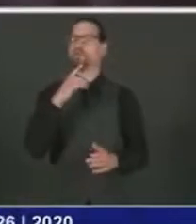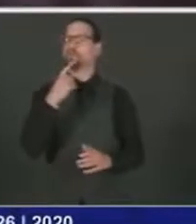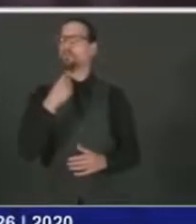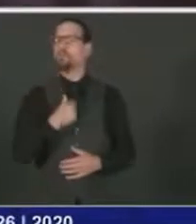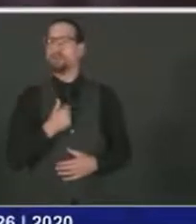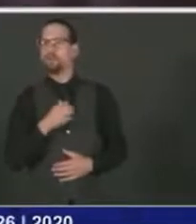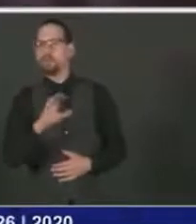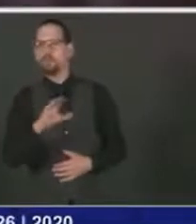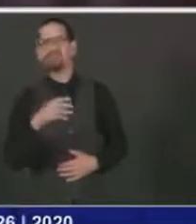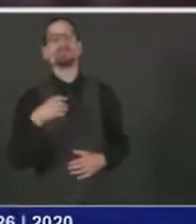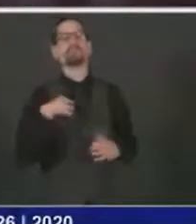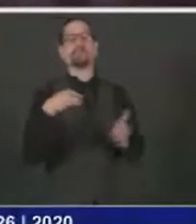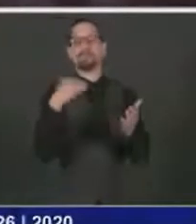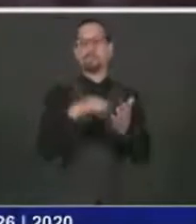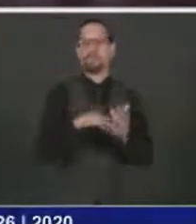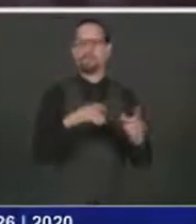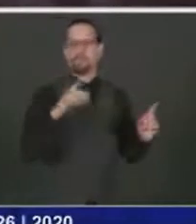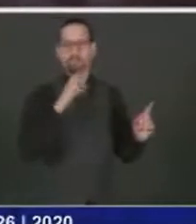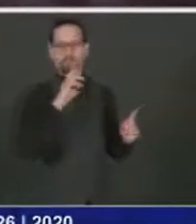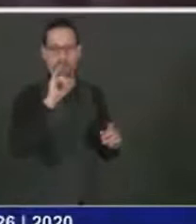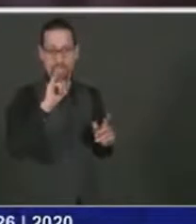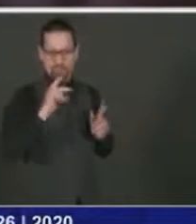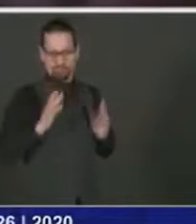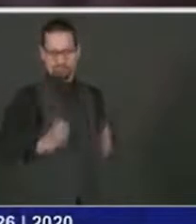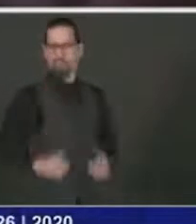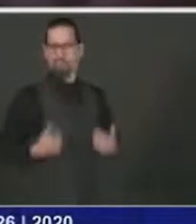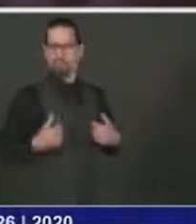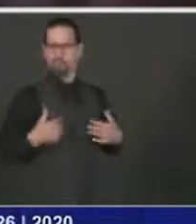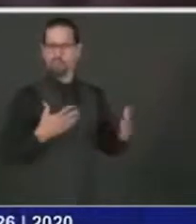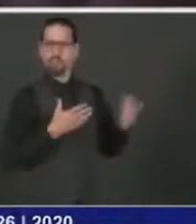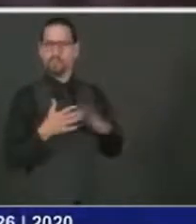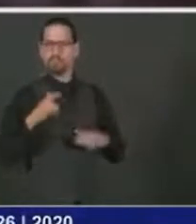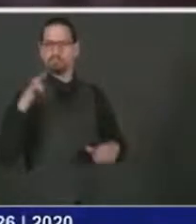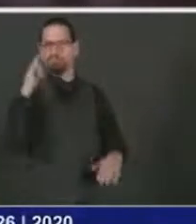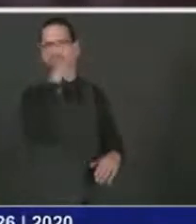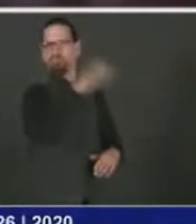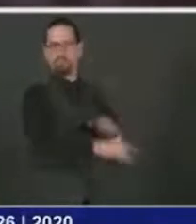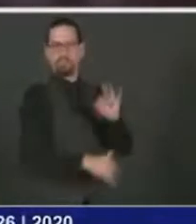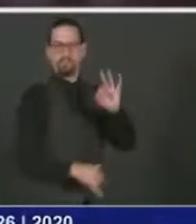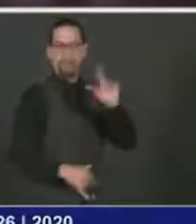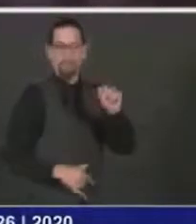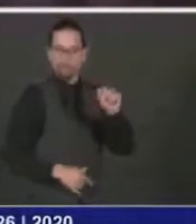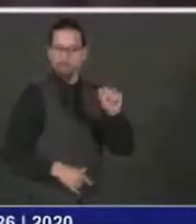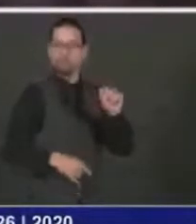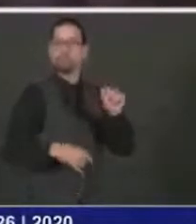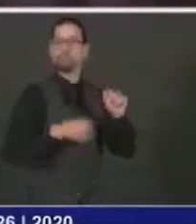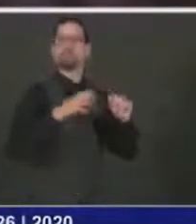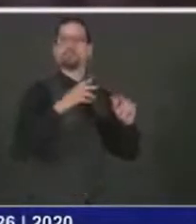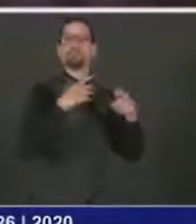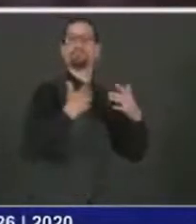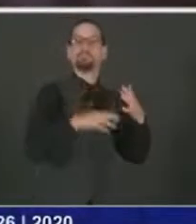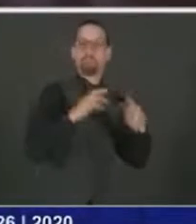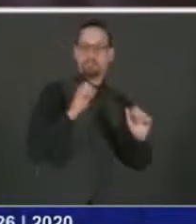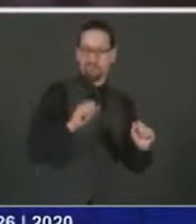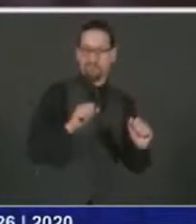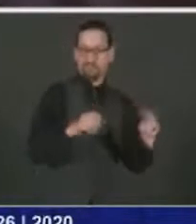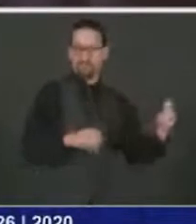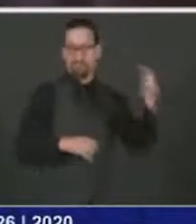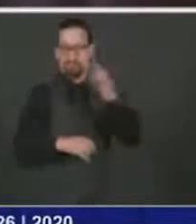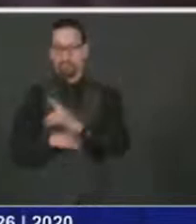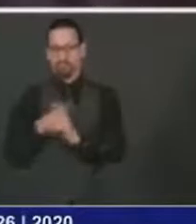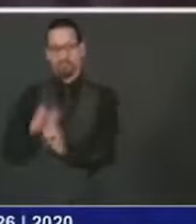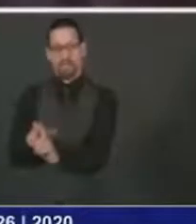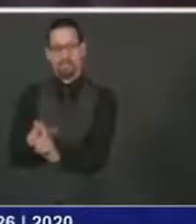back? They are at risk of a quarantine or at least a test. So if they're